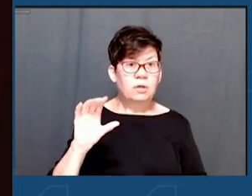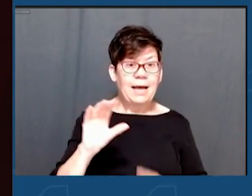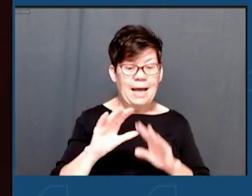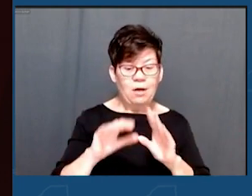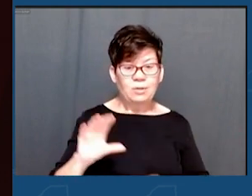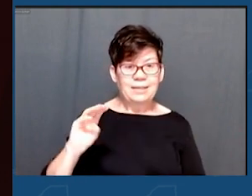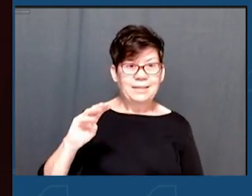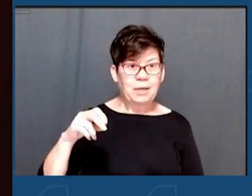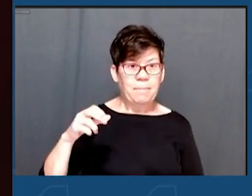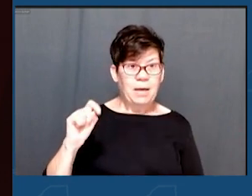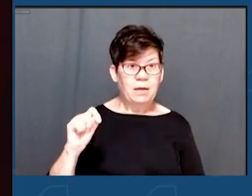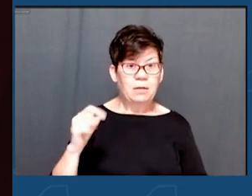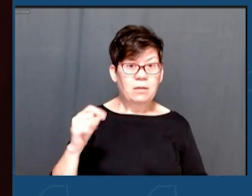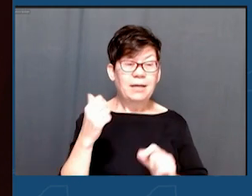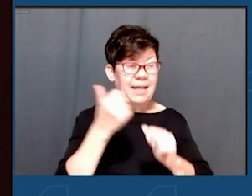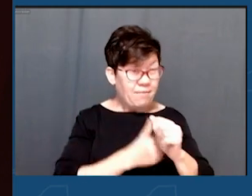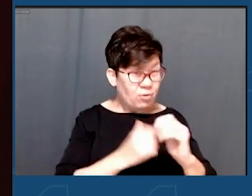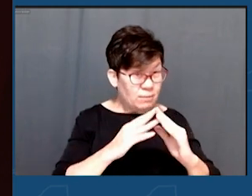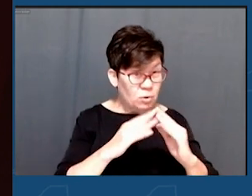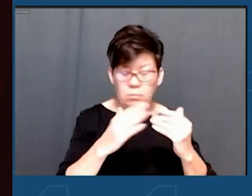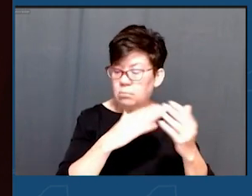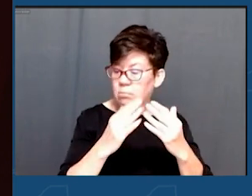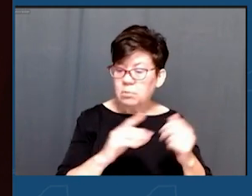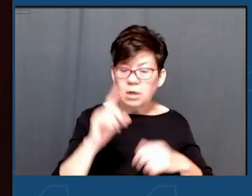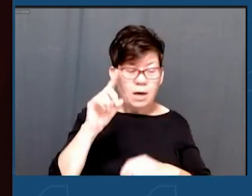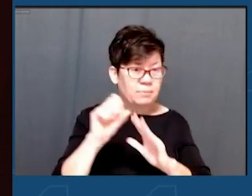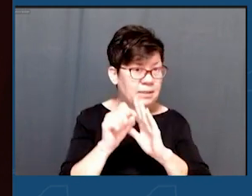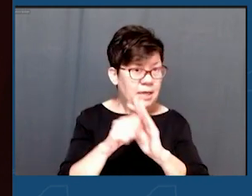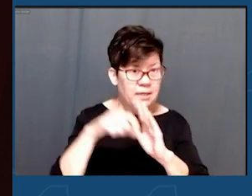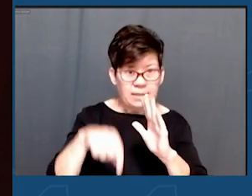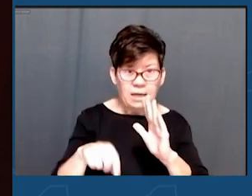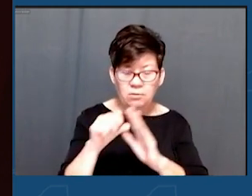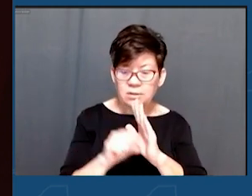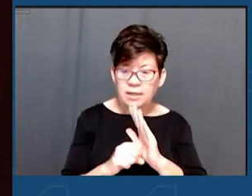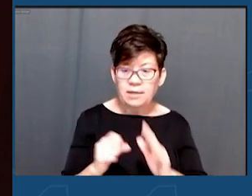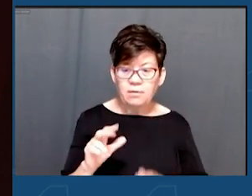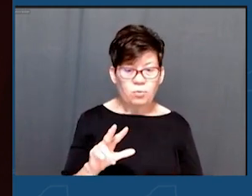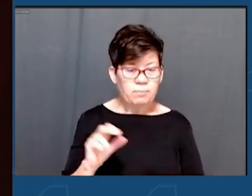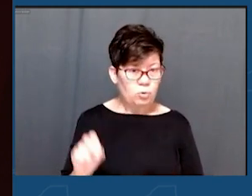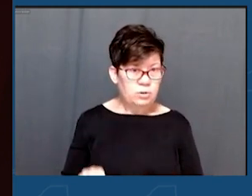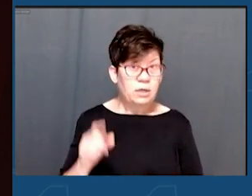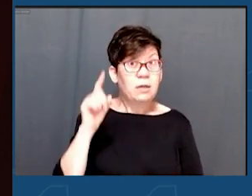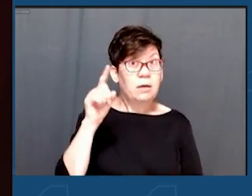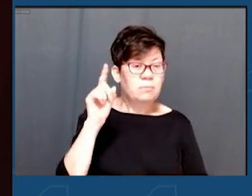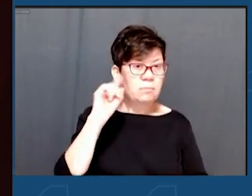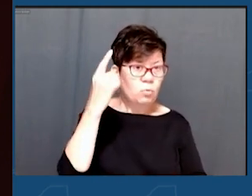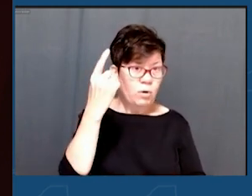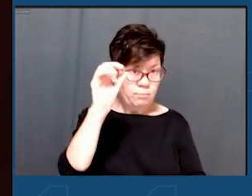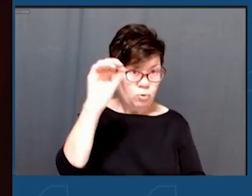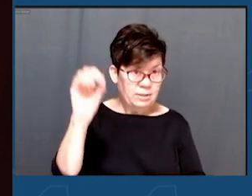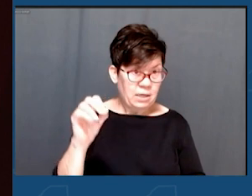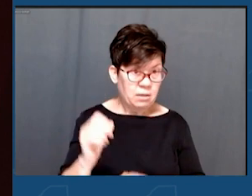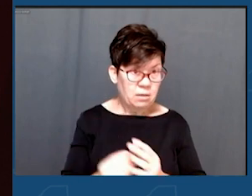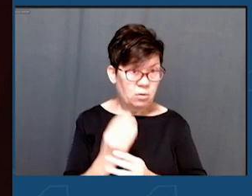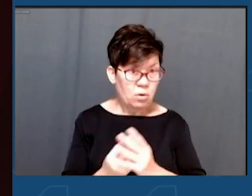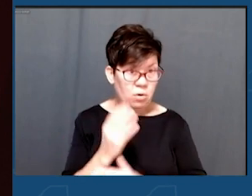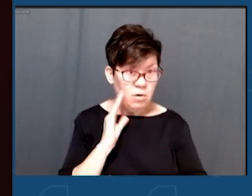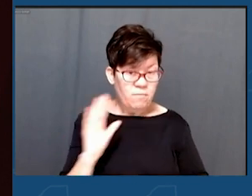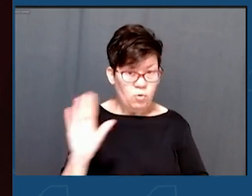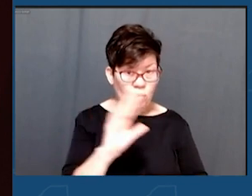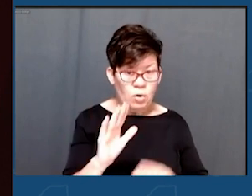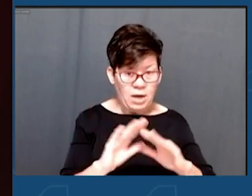target. Whether you're downstate or upstate, downstate 3%, upstate 1% growth in your housing over the next